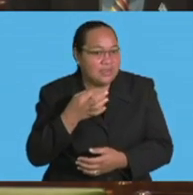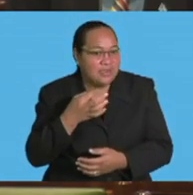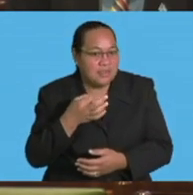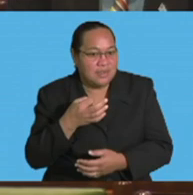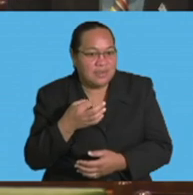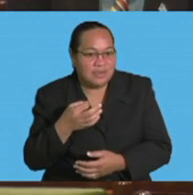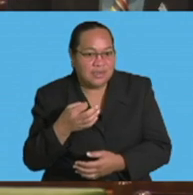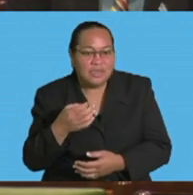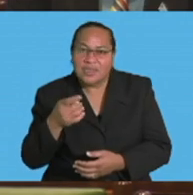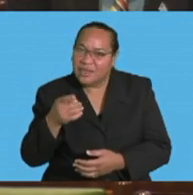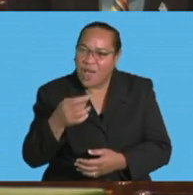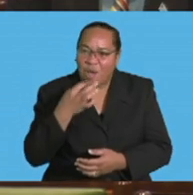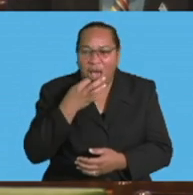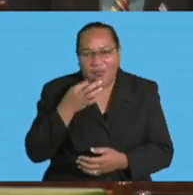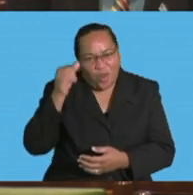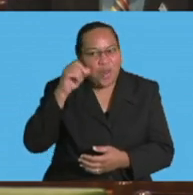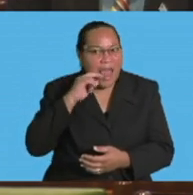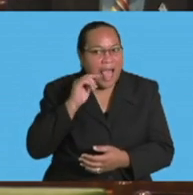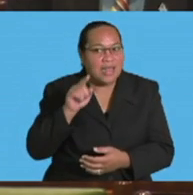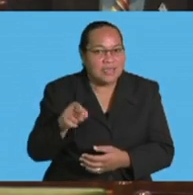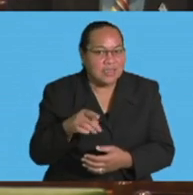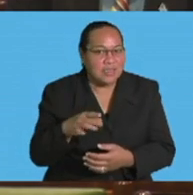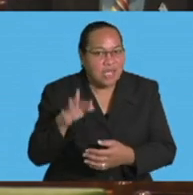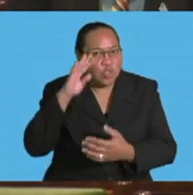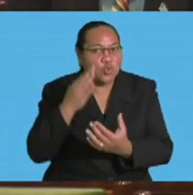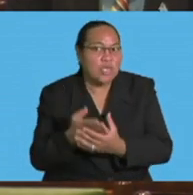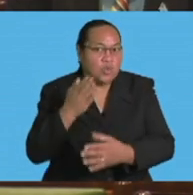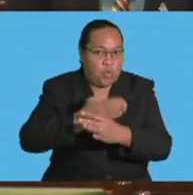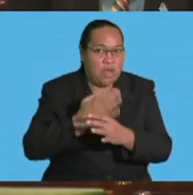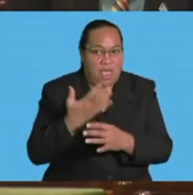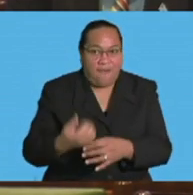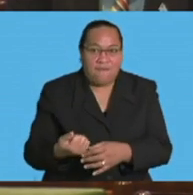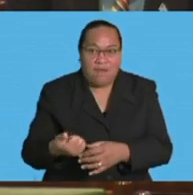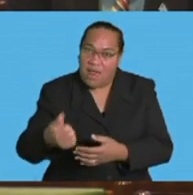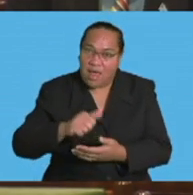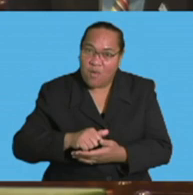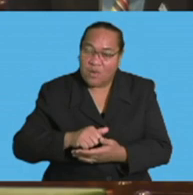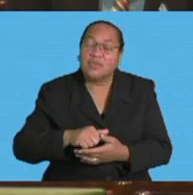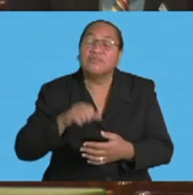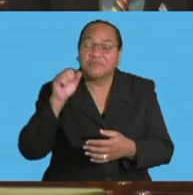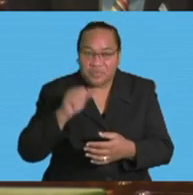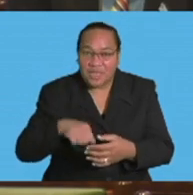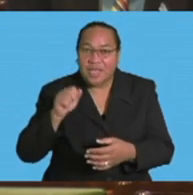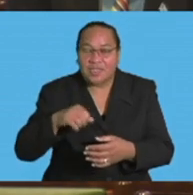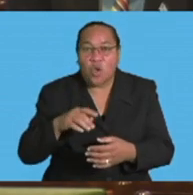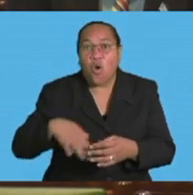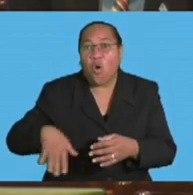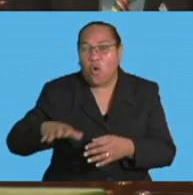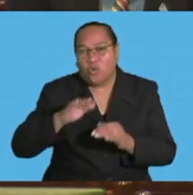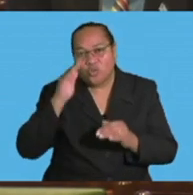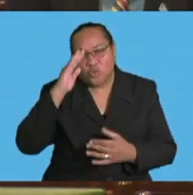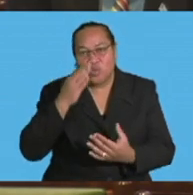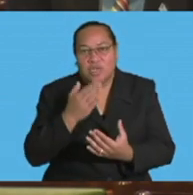the youths were given allowance or no. So I thought that I will inform the House as well that all students who took part in this program